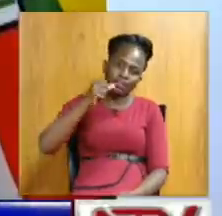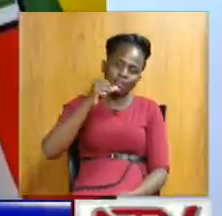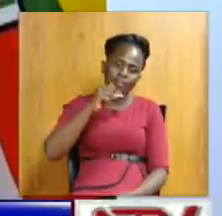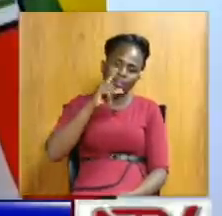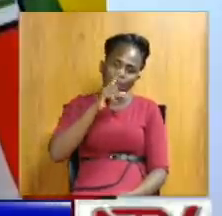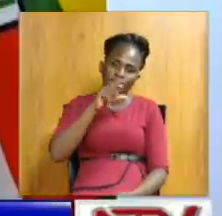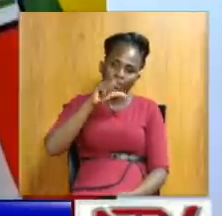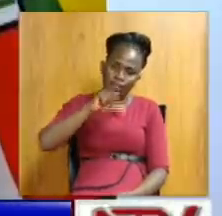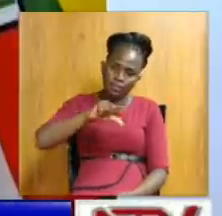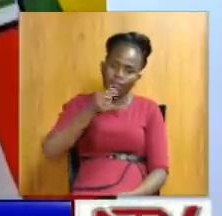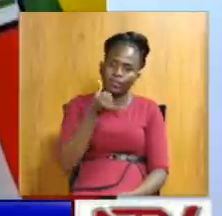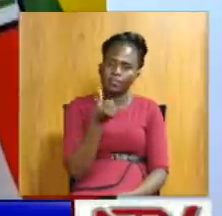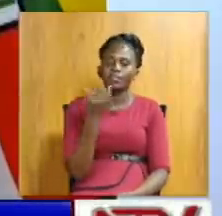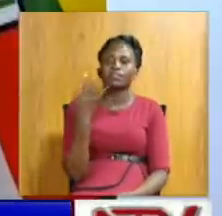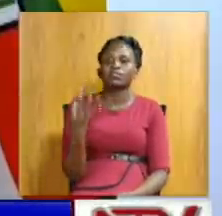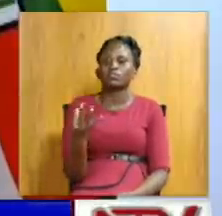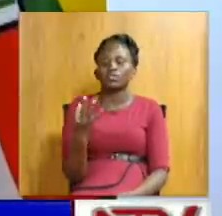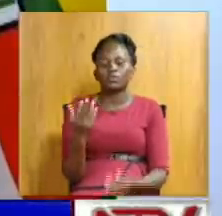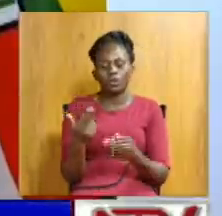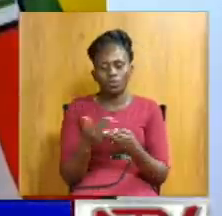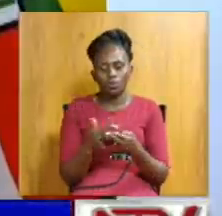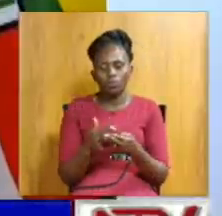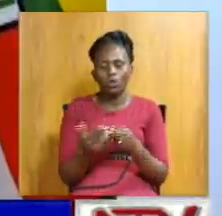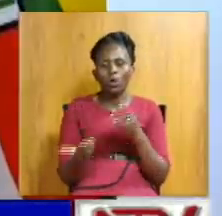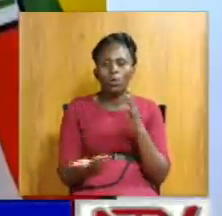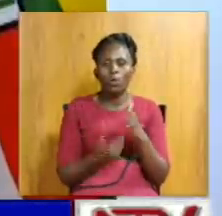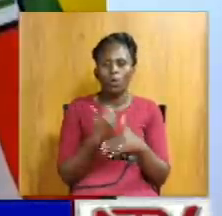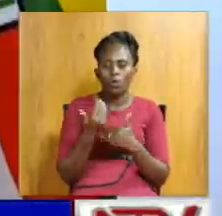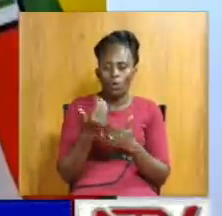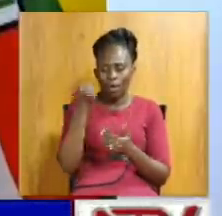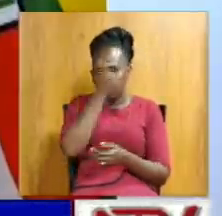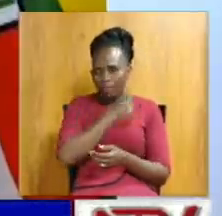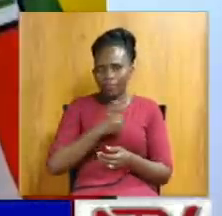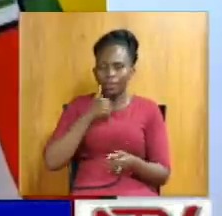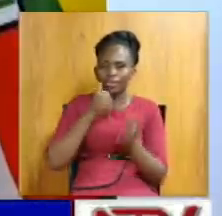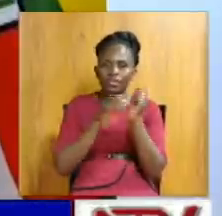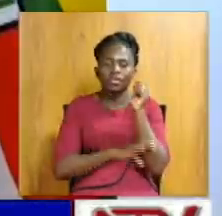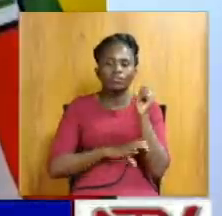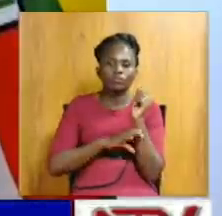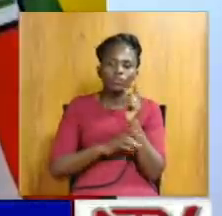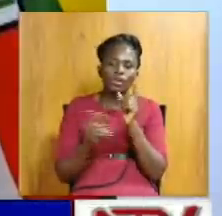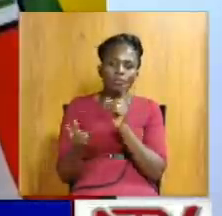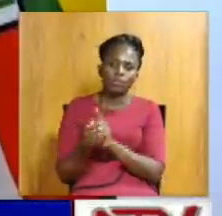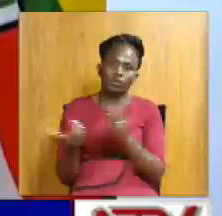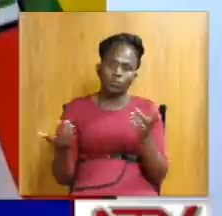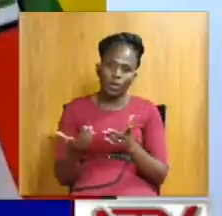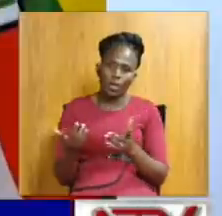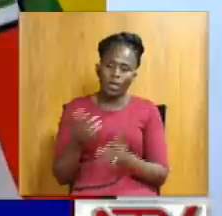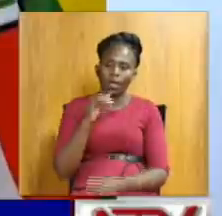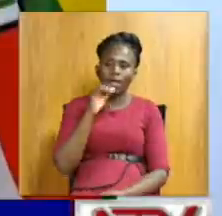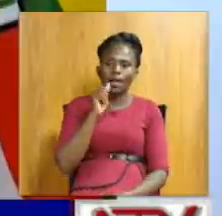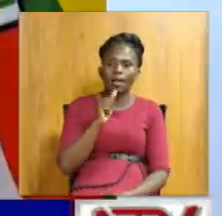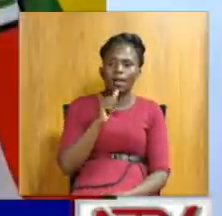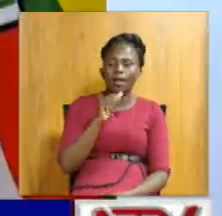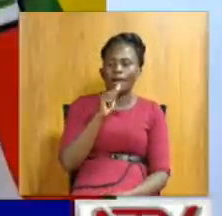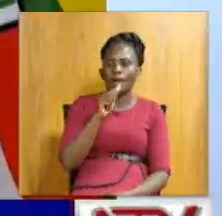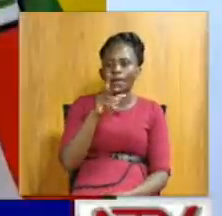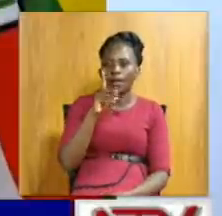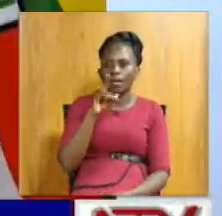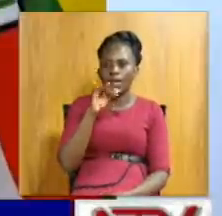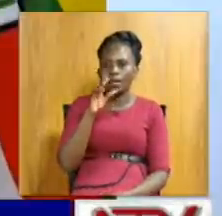1963, when the newly independent African countries met in Addis Ababa to form the Organization of African Unity.